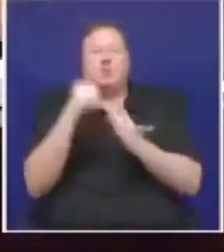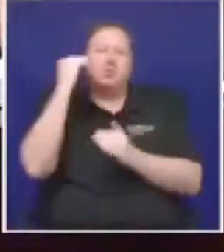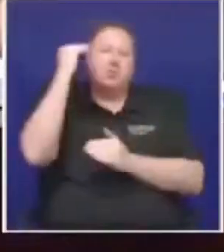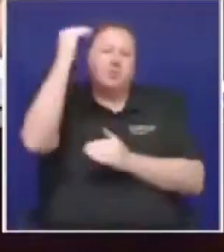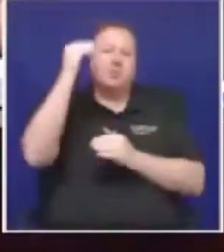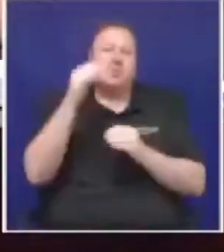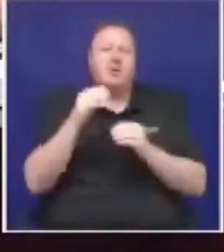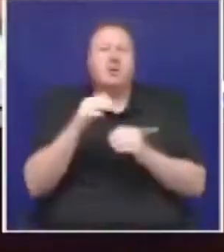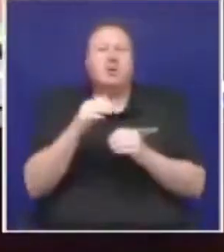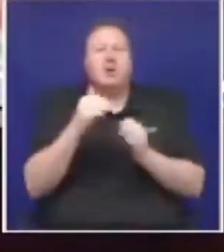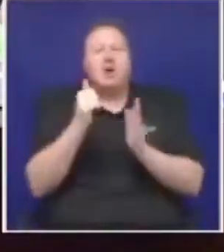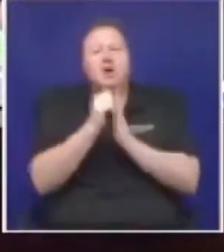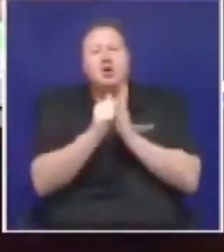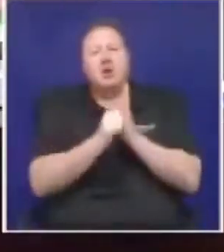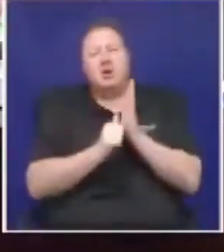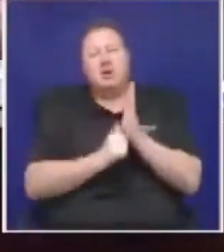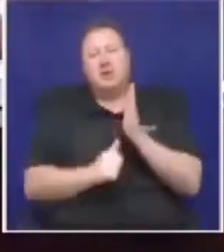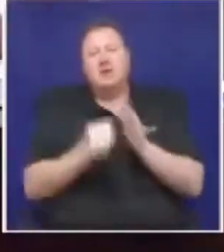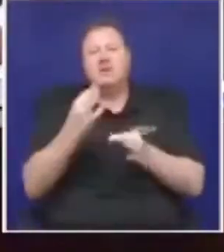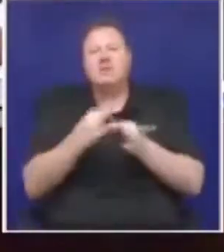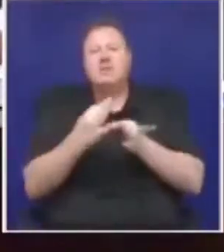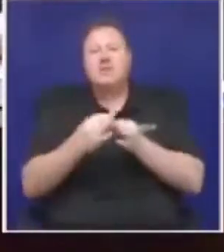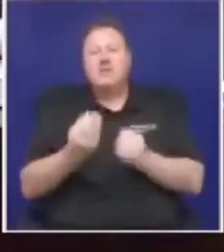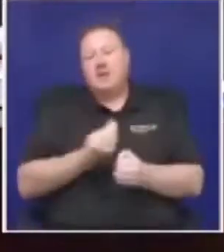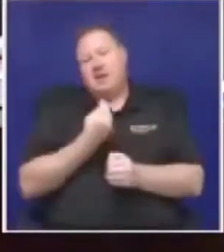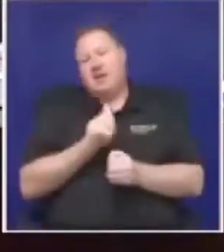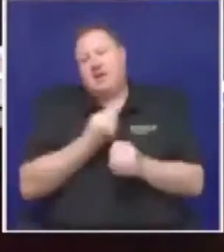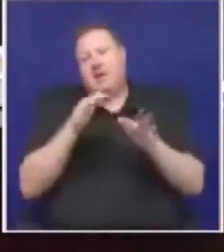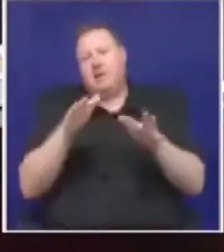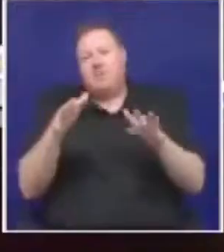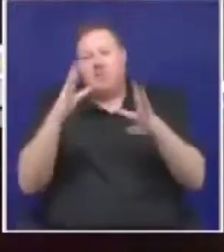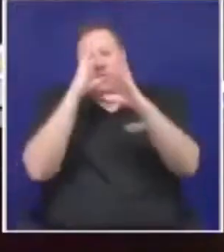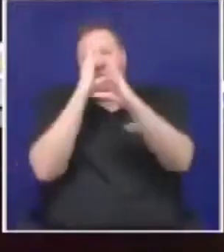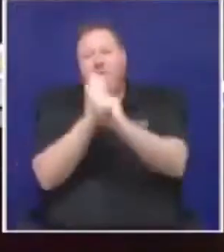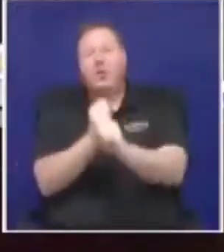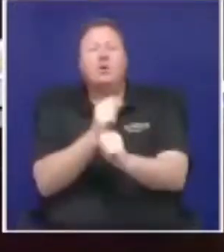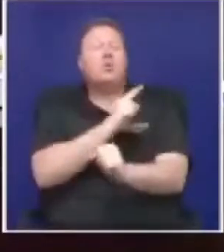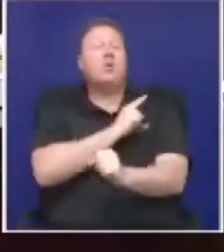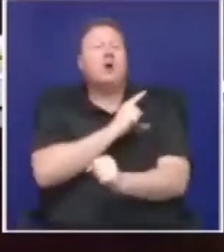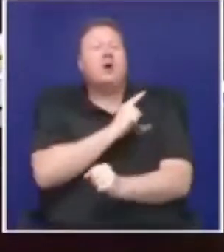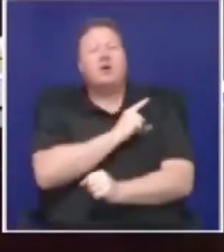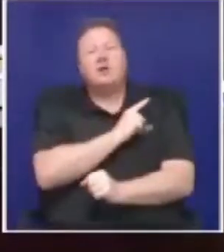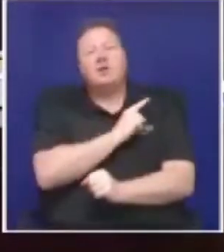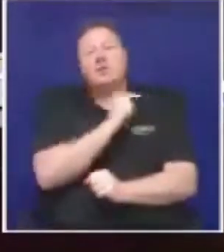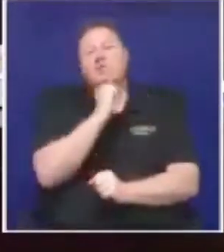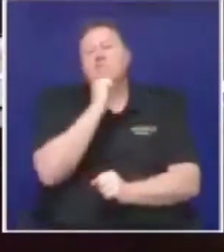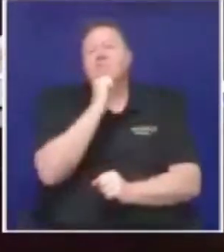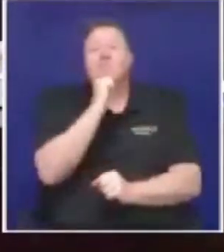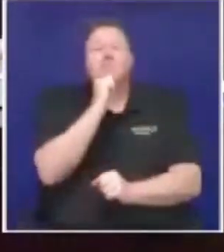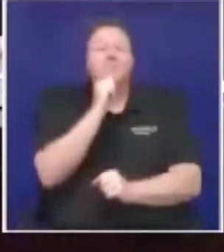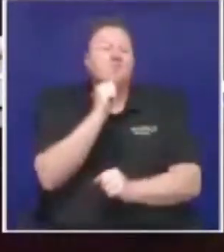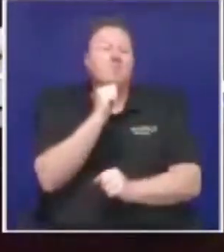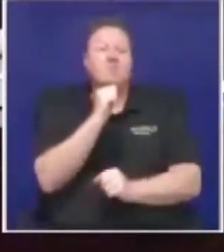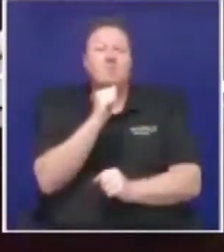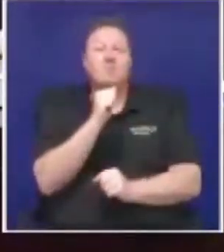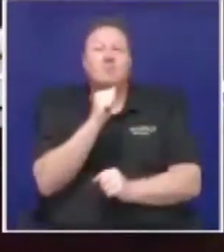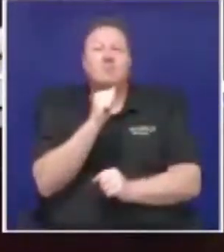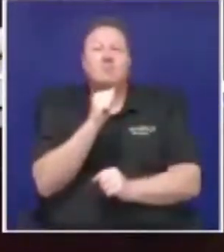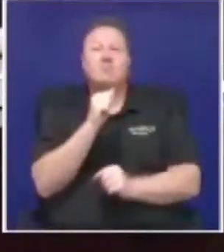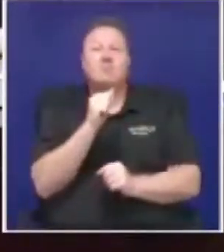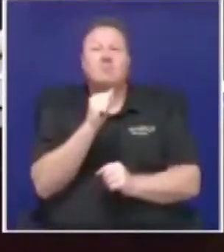do, particularly amongst young people, so that we don't have people called